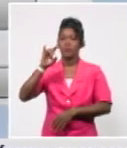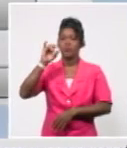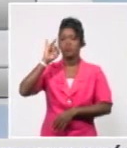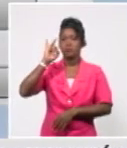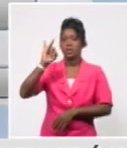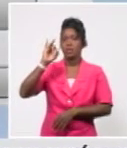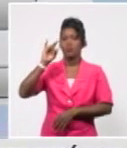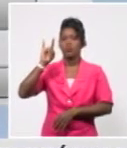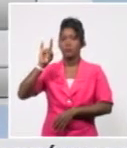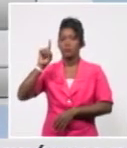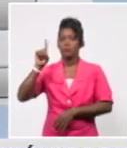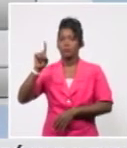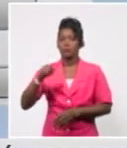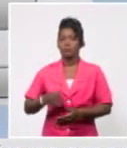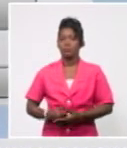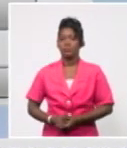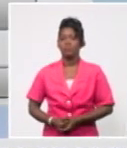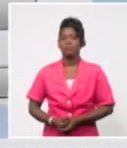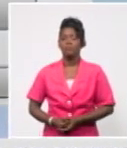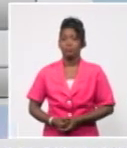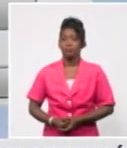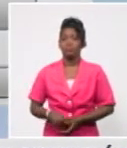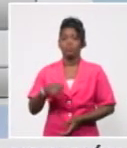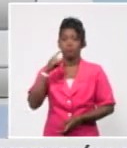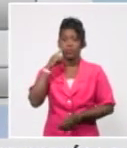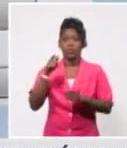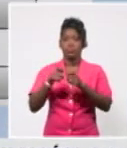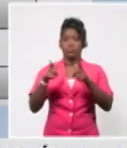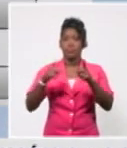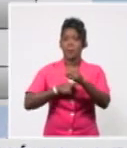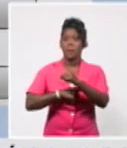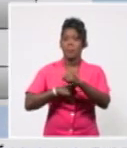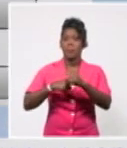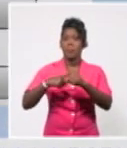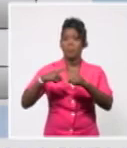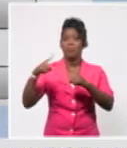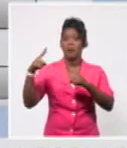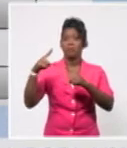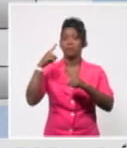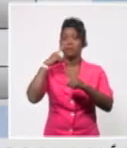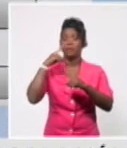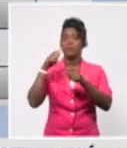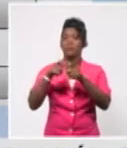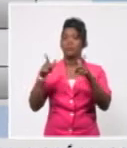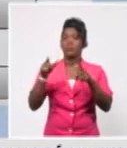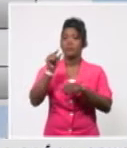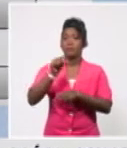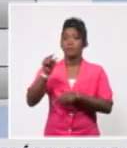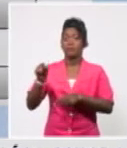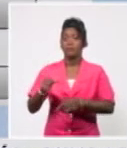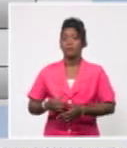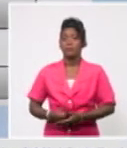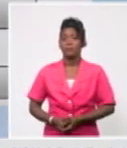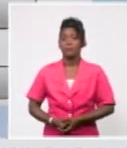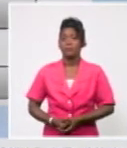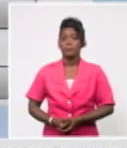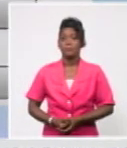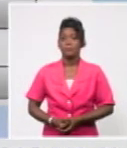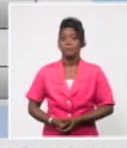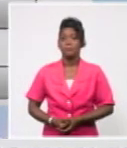Yesterday, 6,087 people died of the virus, for a total of